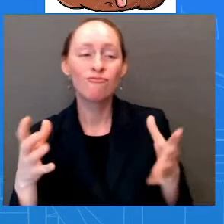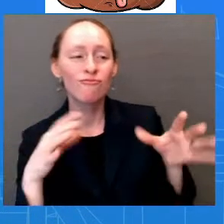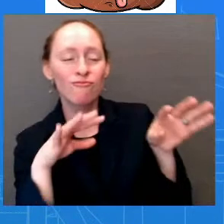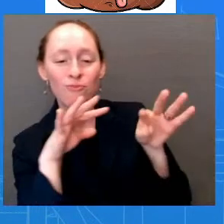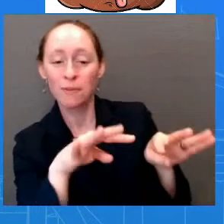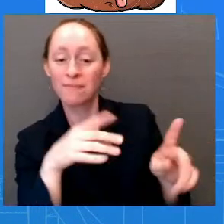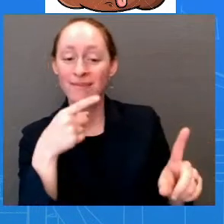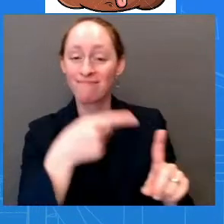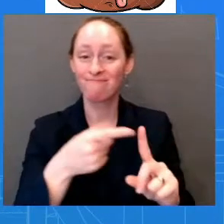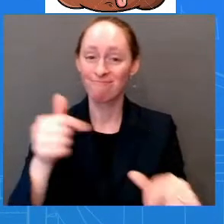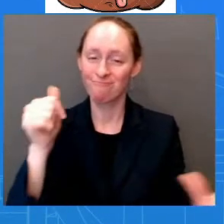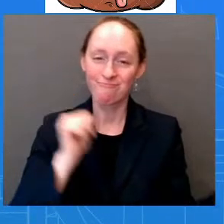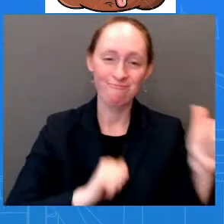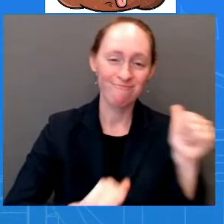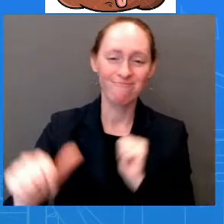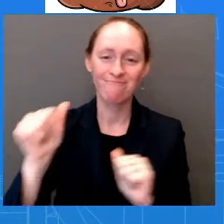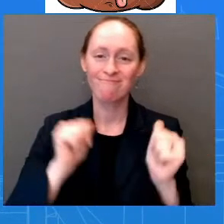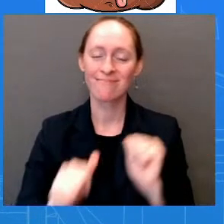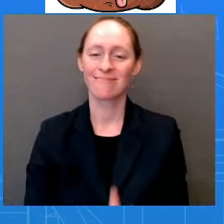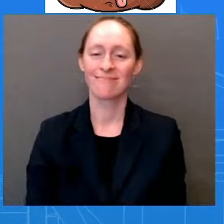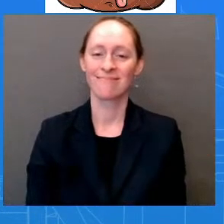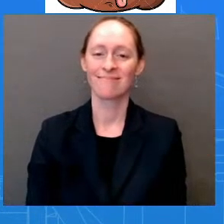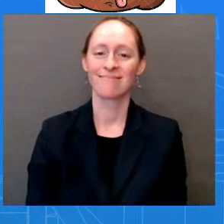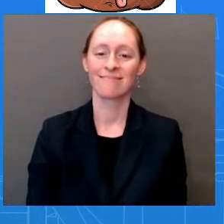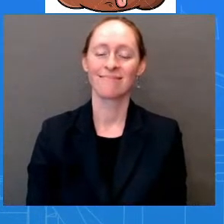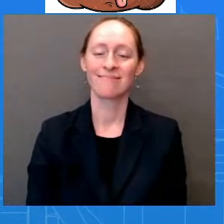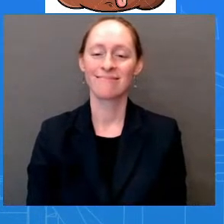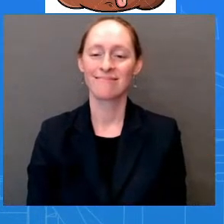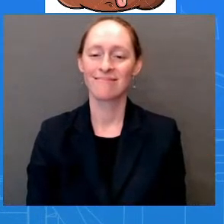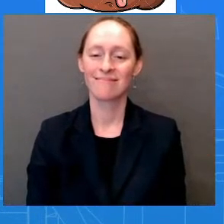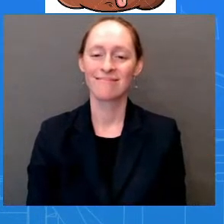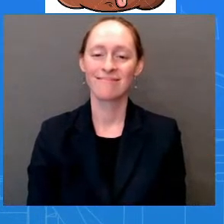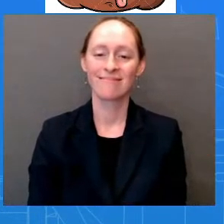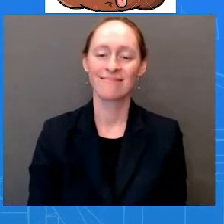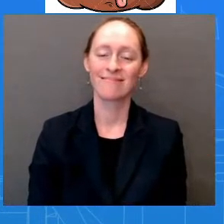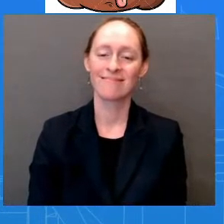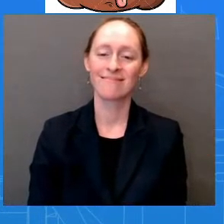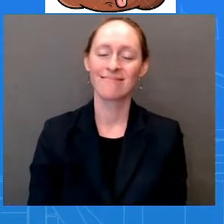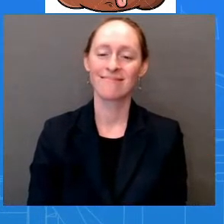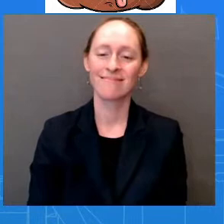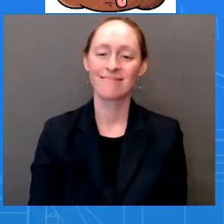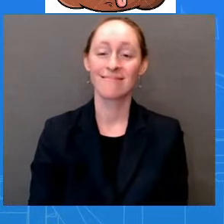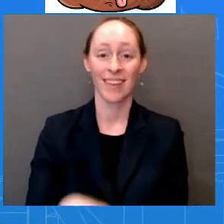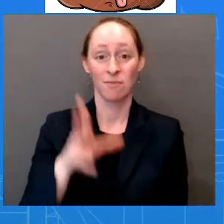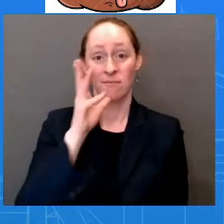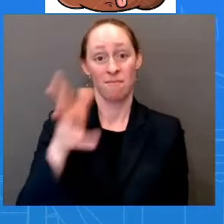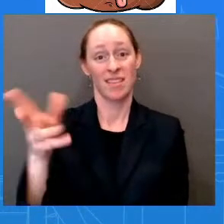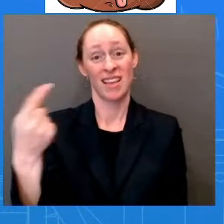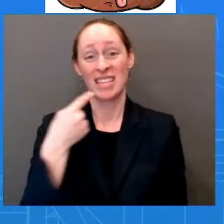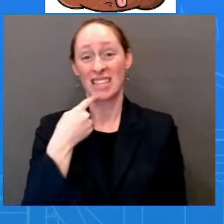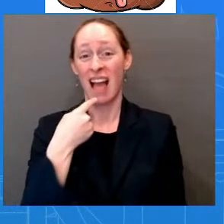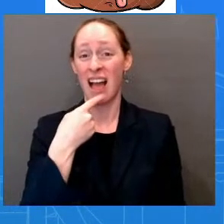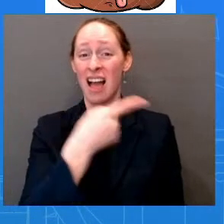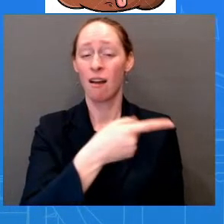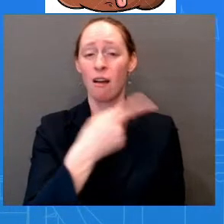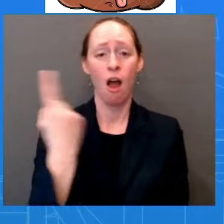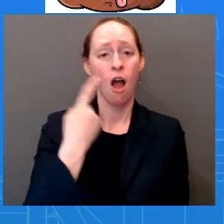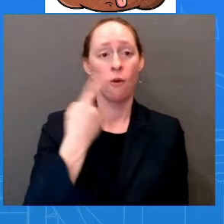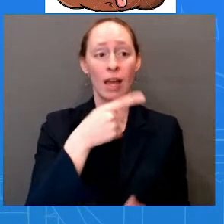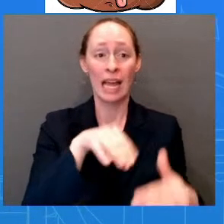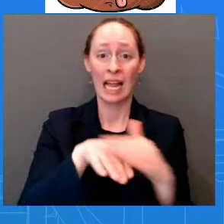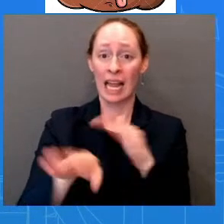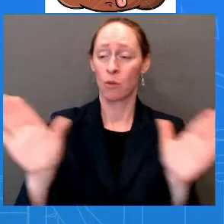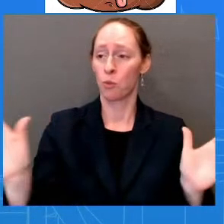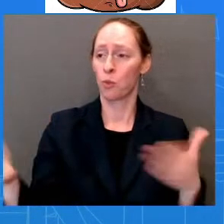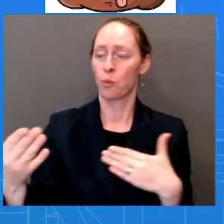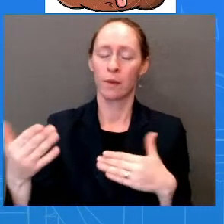quote, lit up a room. He lit up a room. Derek Rump was also just 38